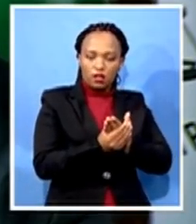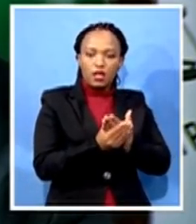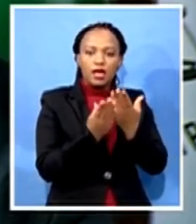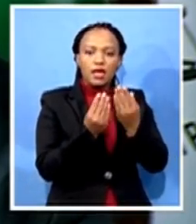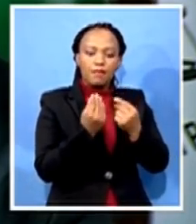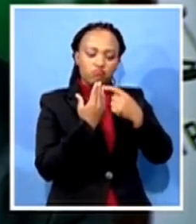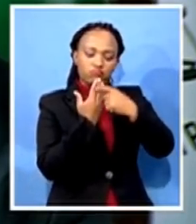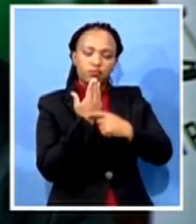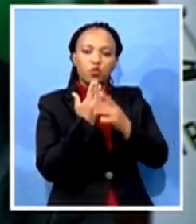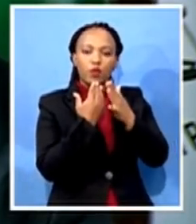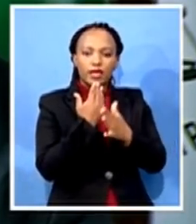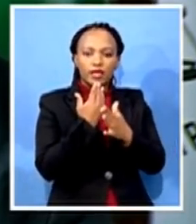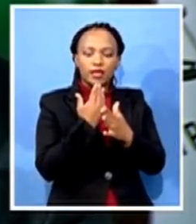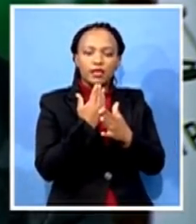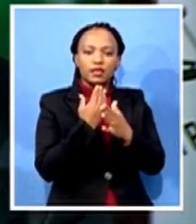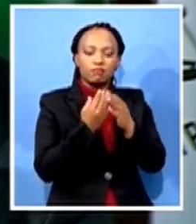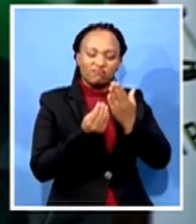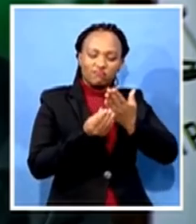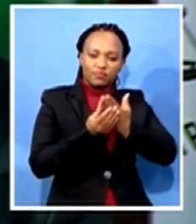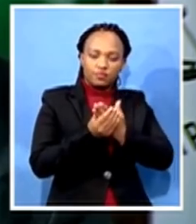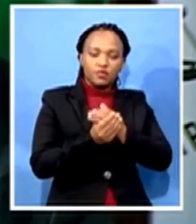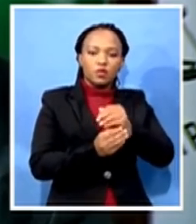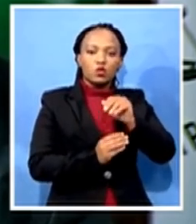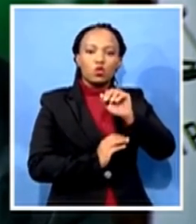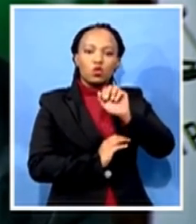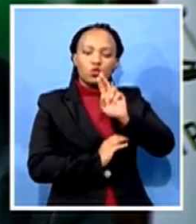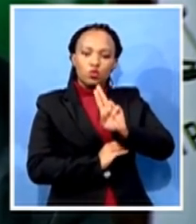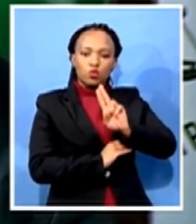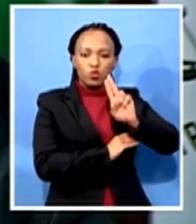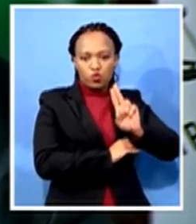Exhibit UU 11. 11.